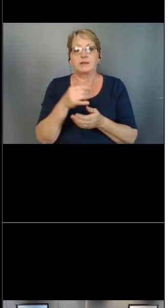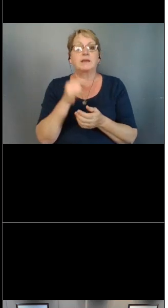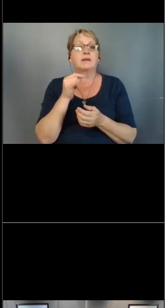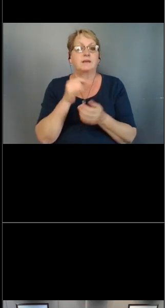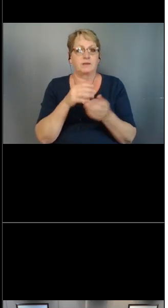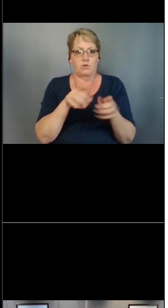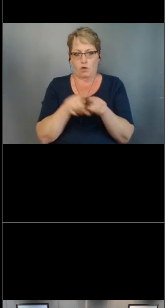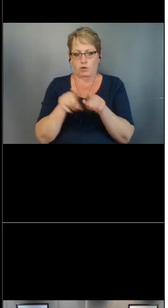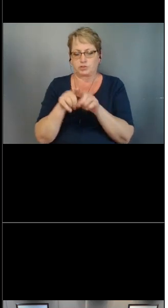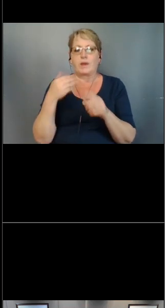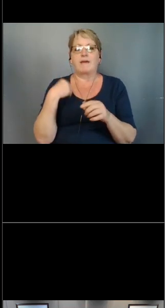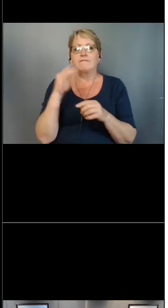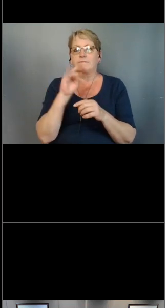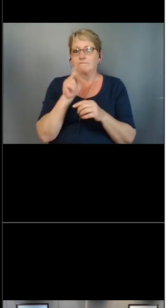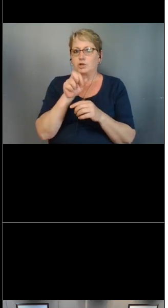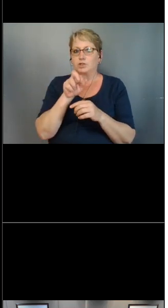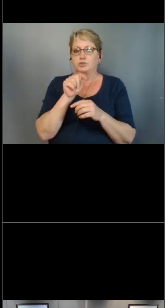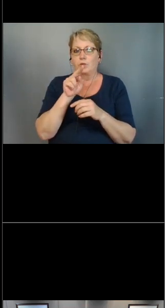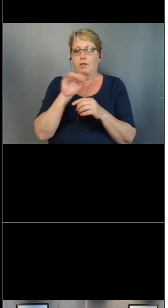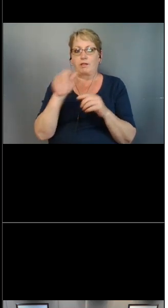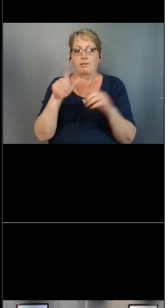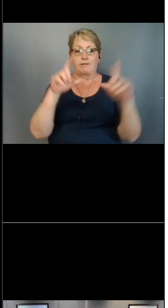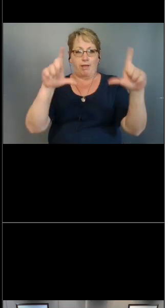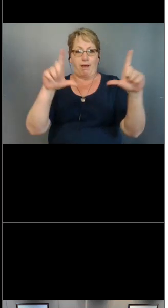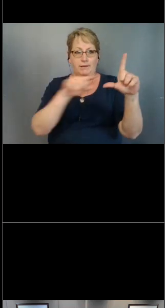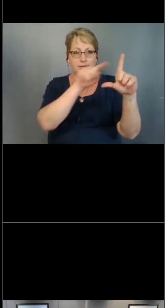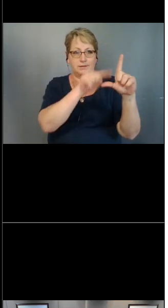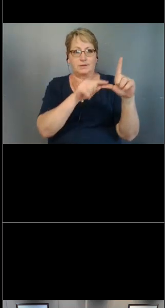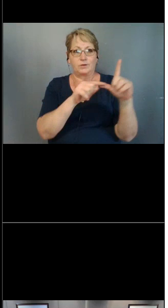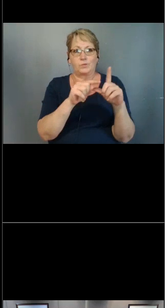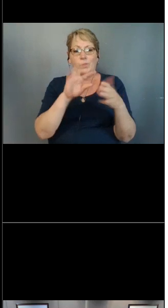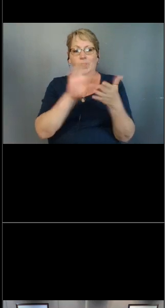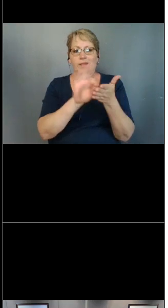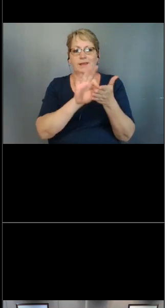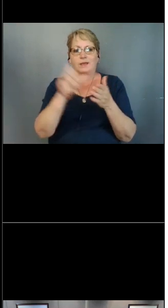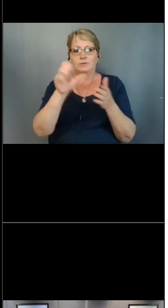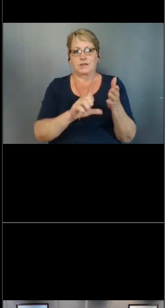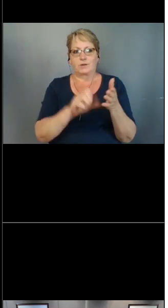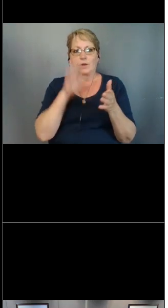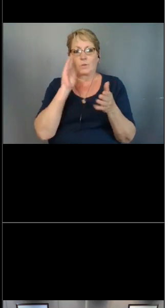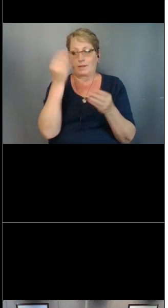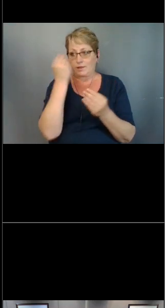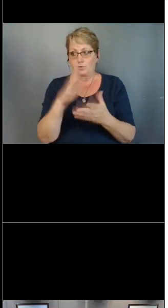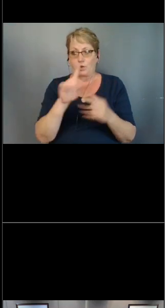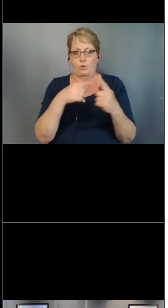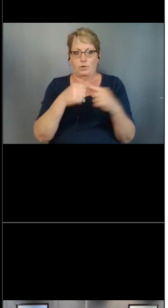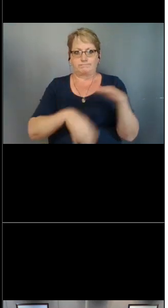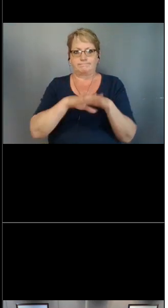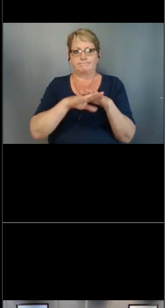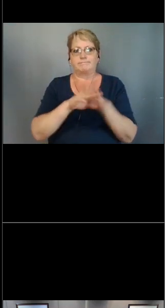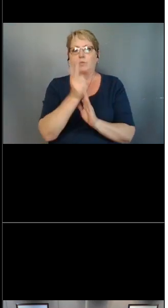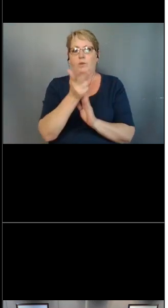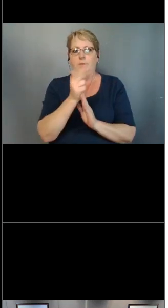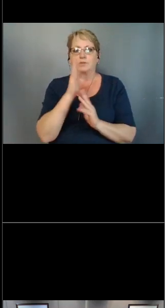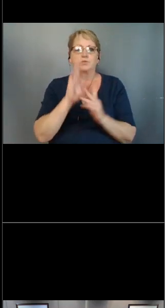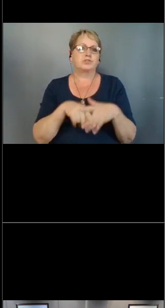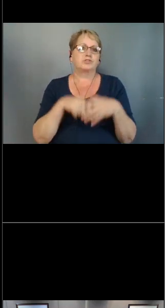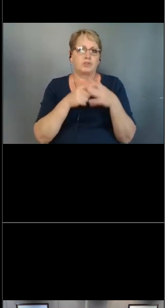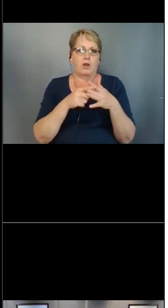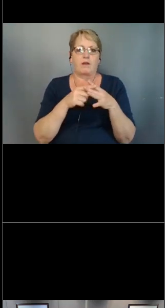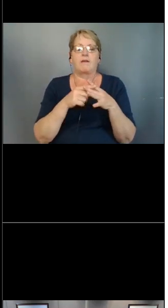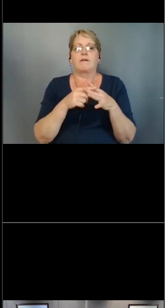that will count you down, and we will let you know when you've reached the 3-minute mark. Now we're going to start with a presentation from Rob